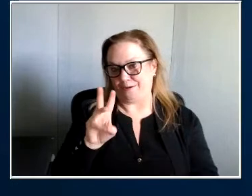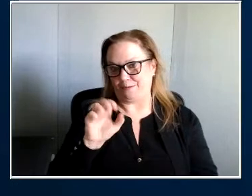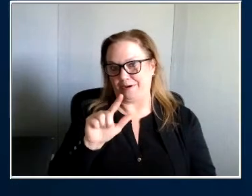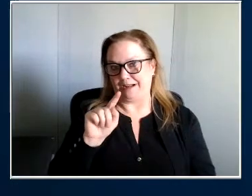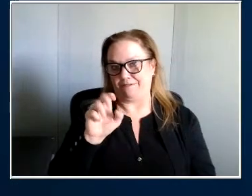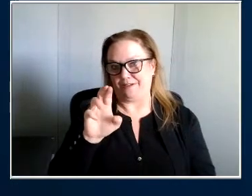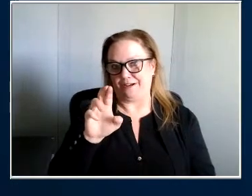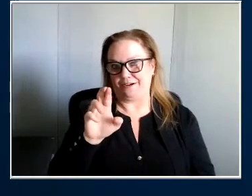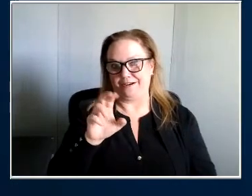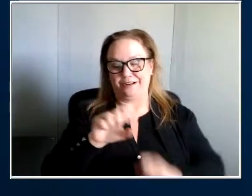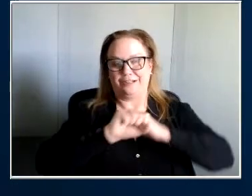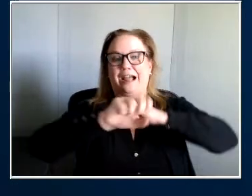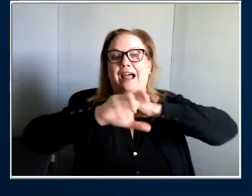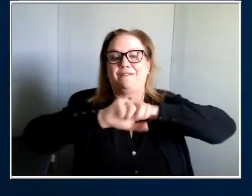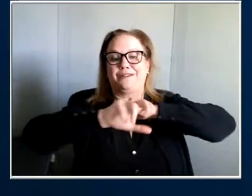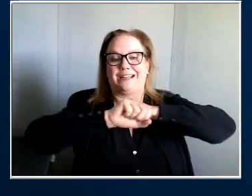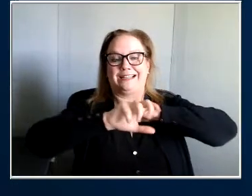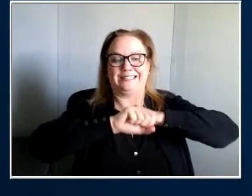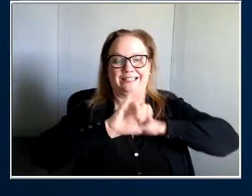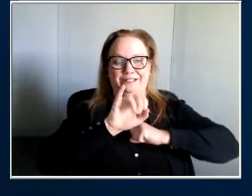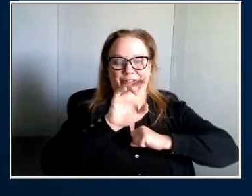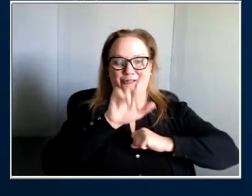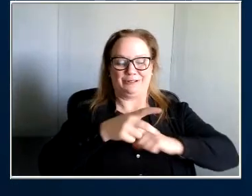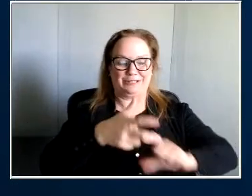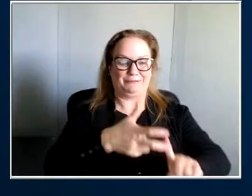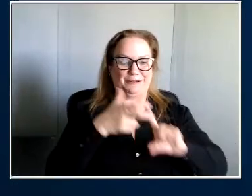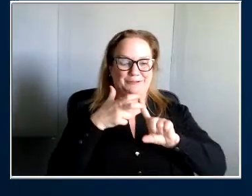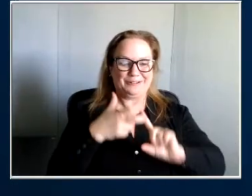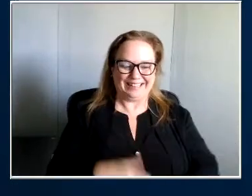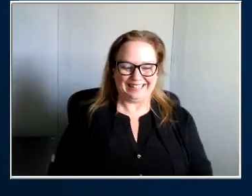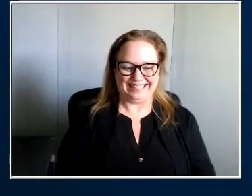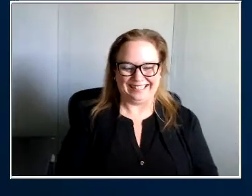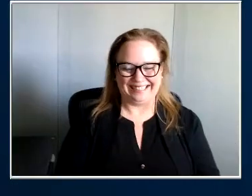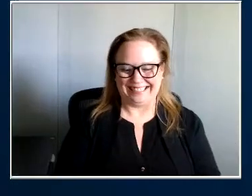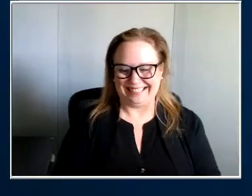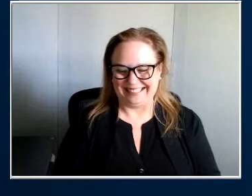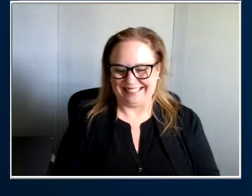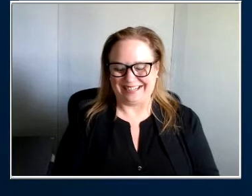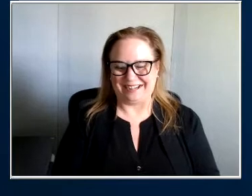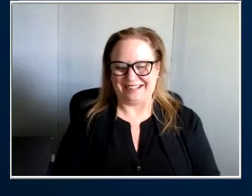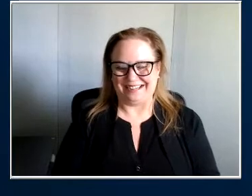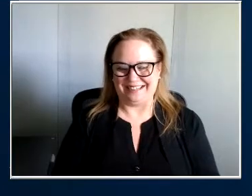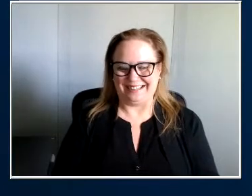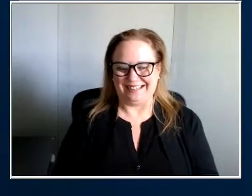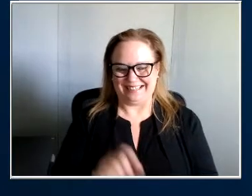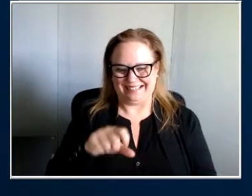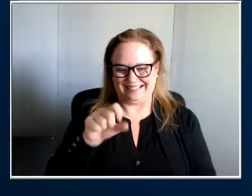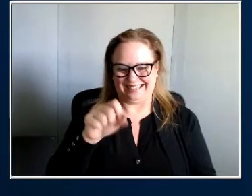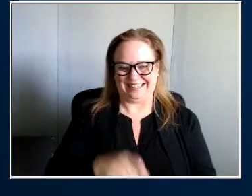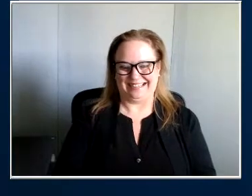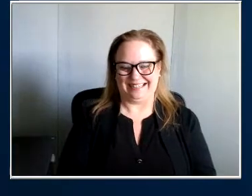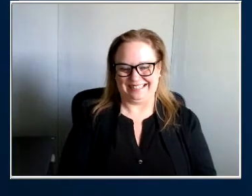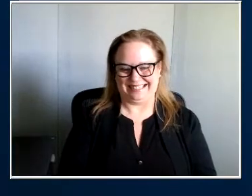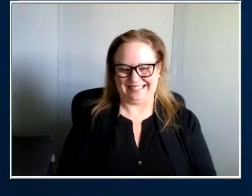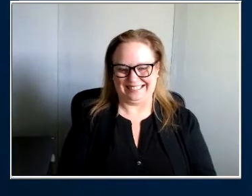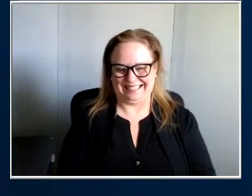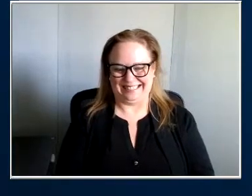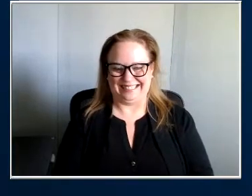she's advertising. I think Judy's recruiting. That's what I'm hearing. Nice. I do, yes.